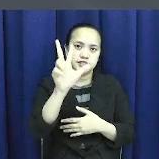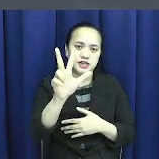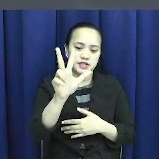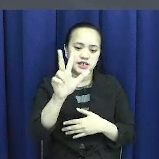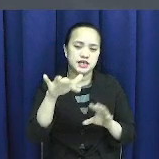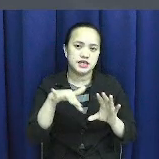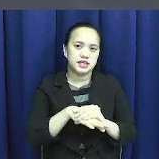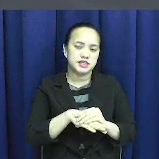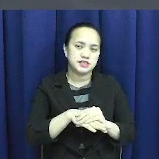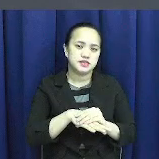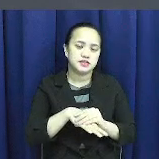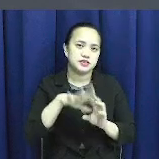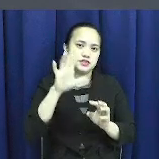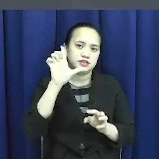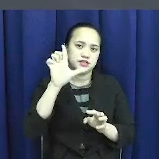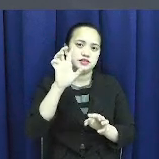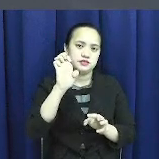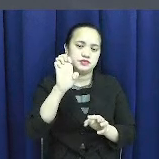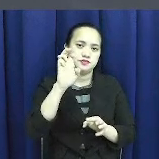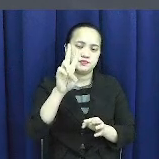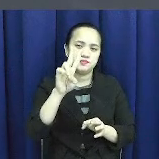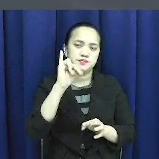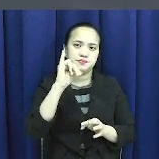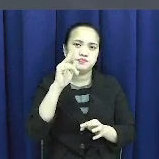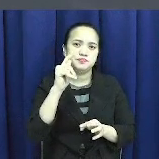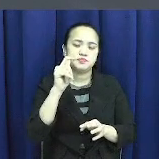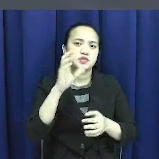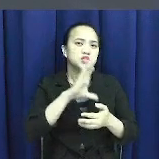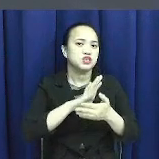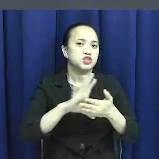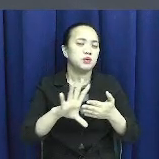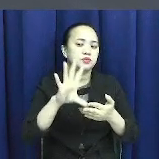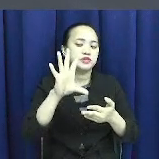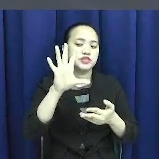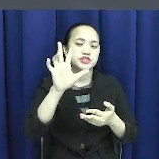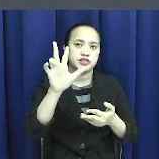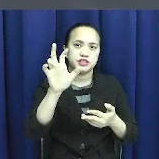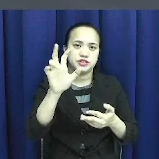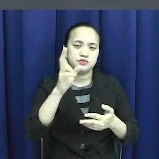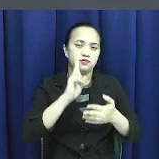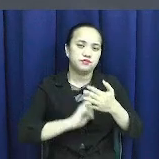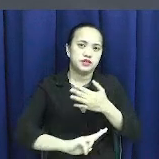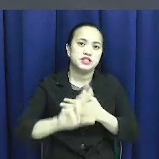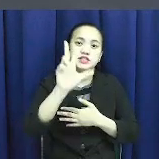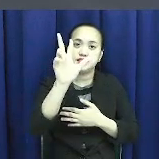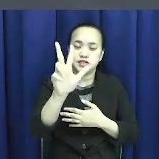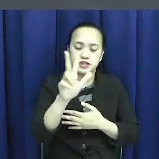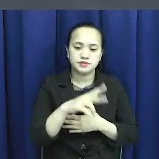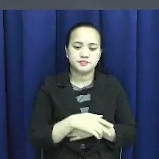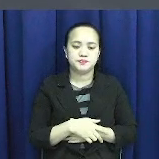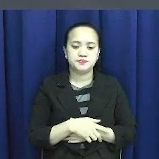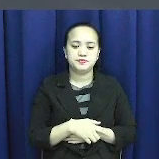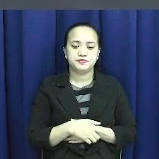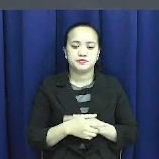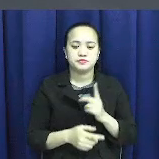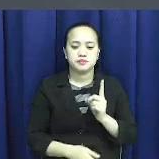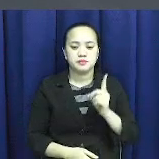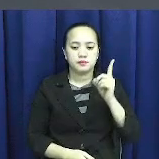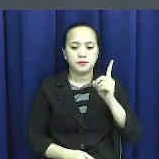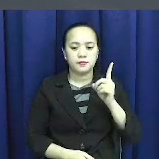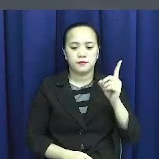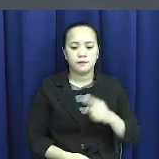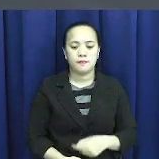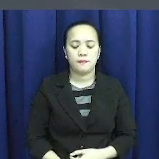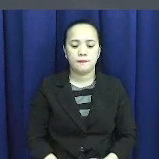ng Leviticus chapter 13. Leviticus chapter 13, verse number 3, ang sabi ng Biblia, "And the